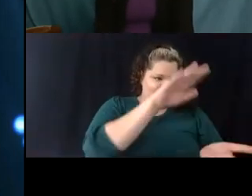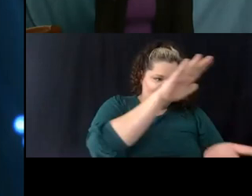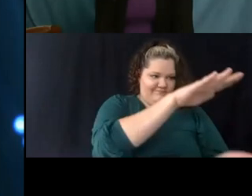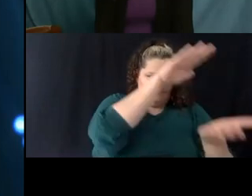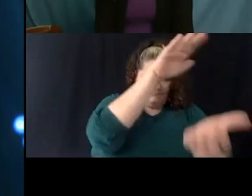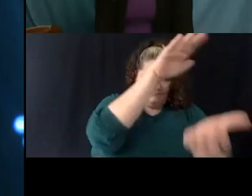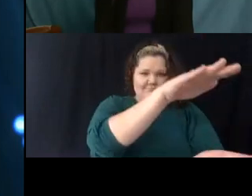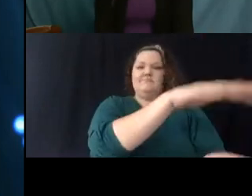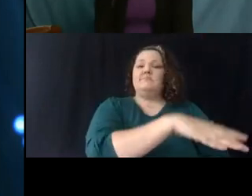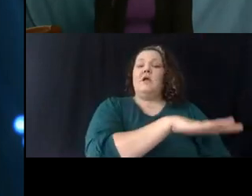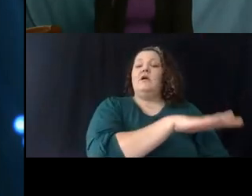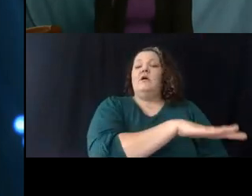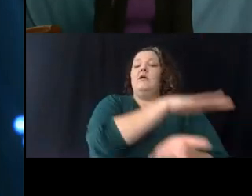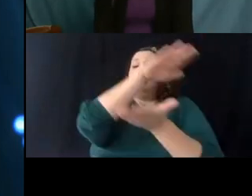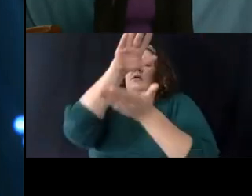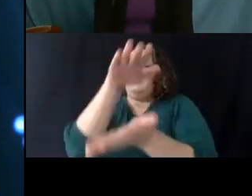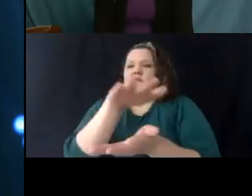So we had research,